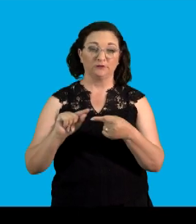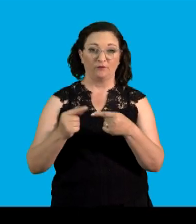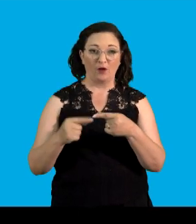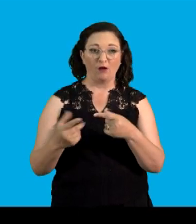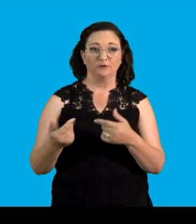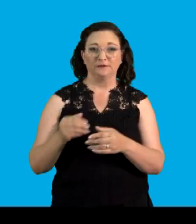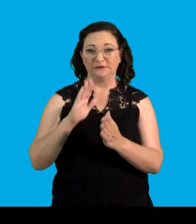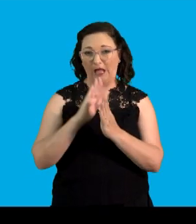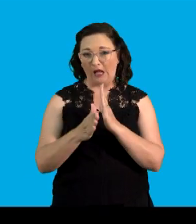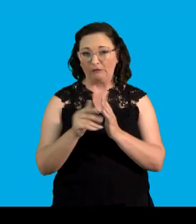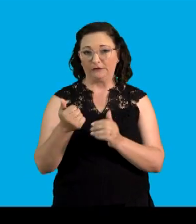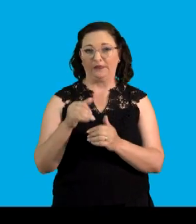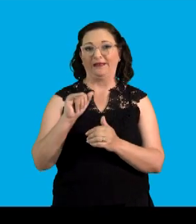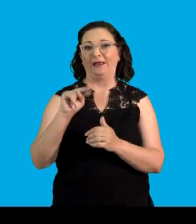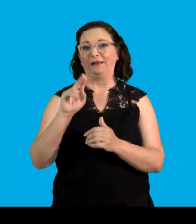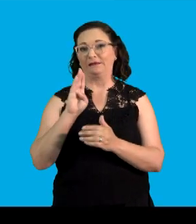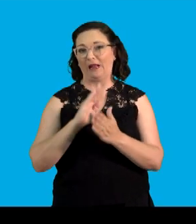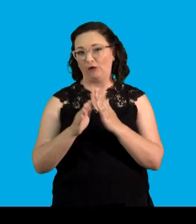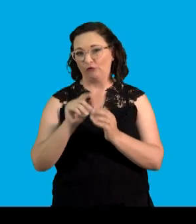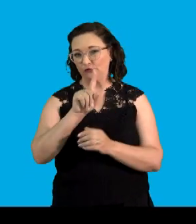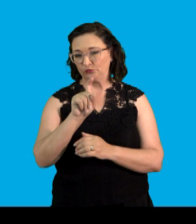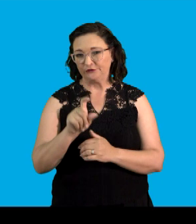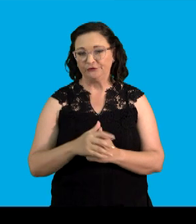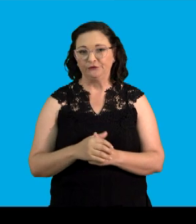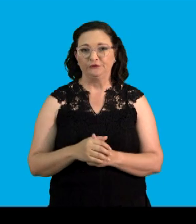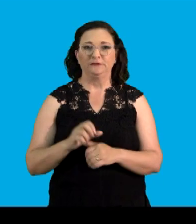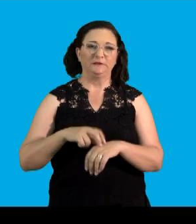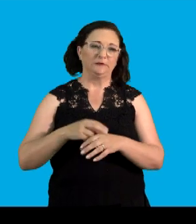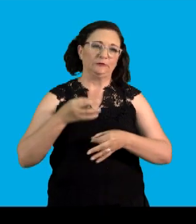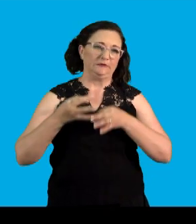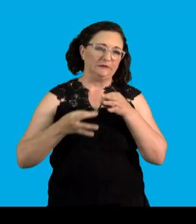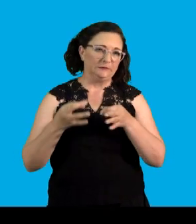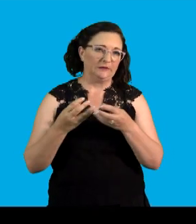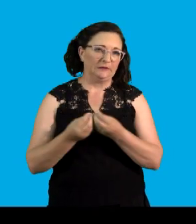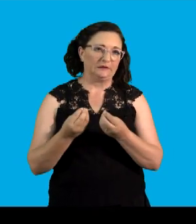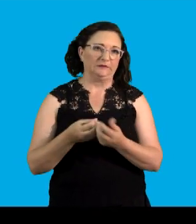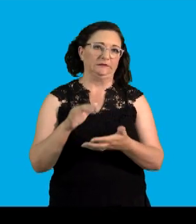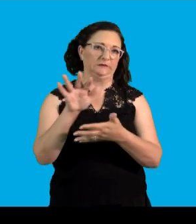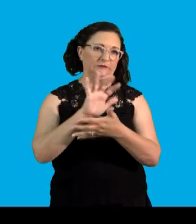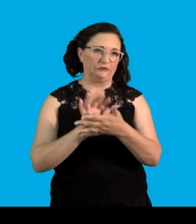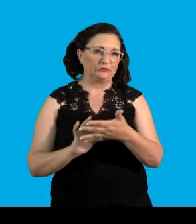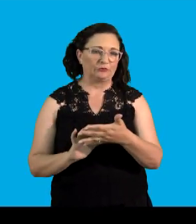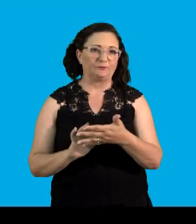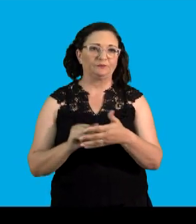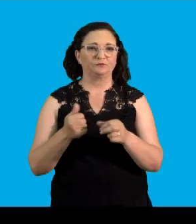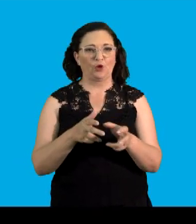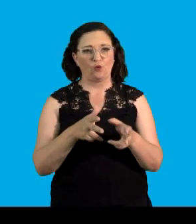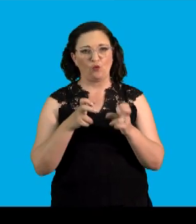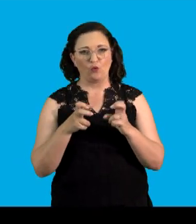your direct questions. You have to explain some stuff there. You have scenarios whereby you have to